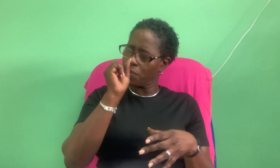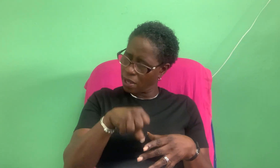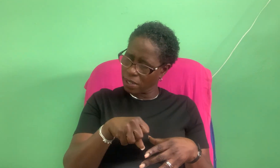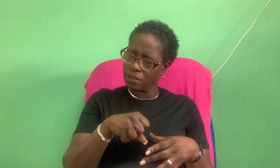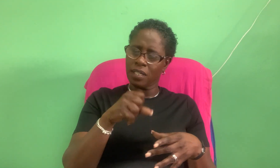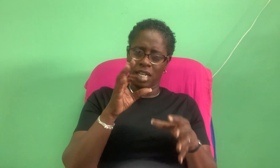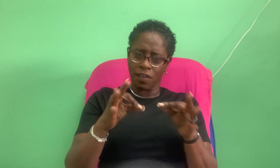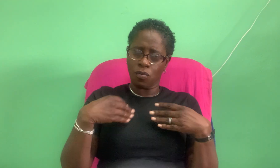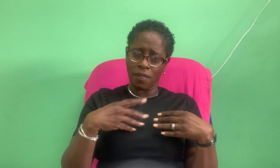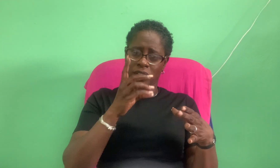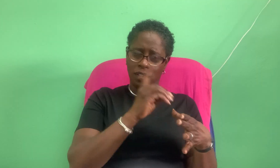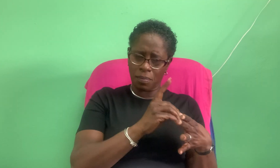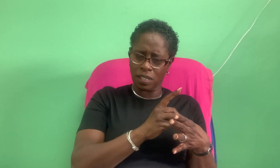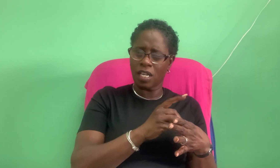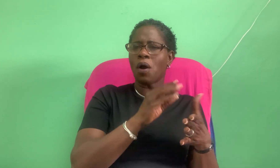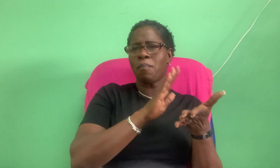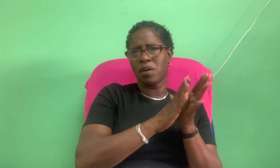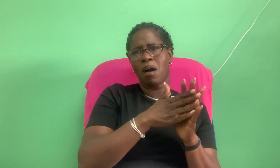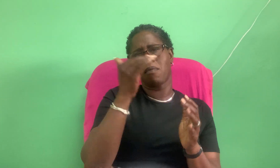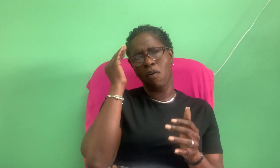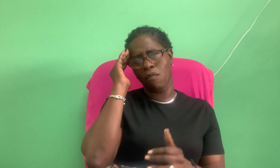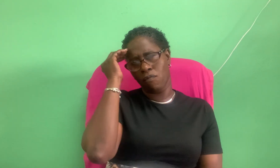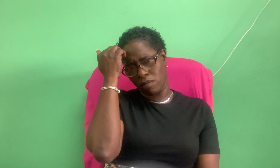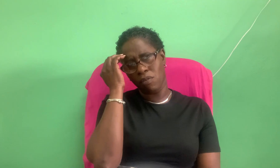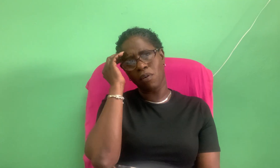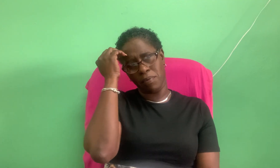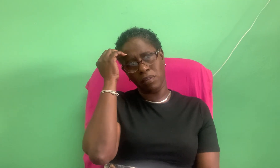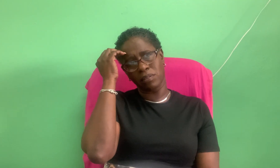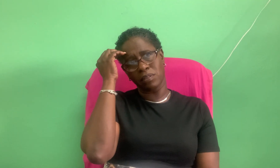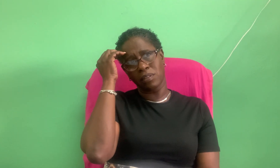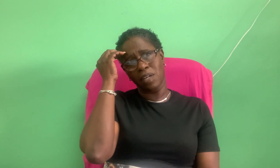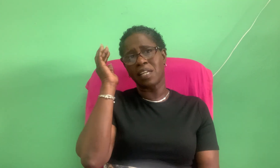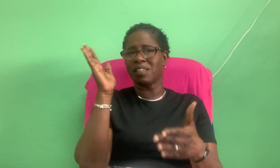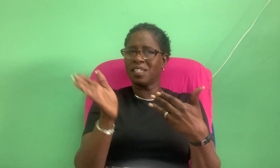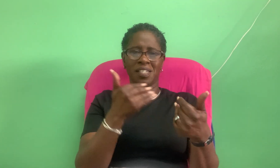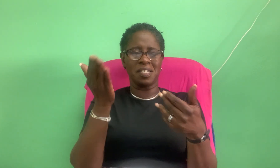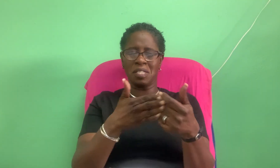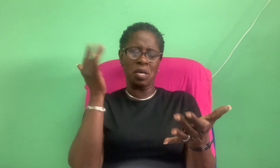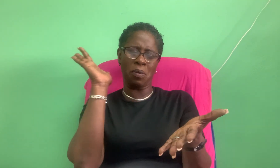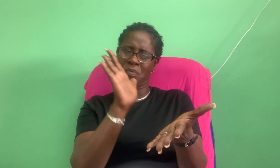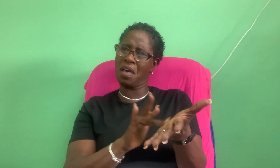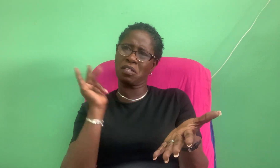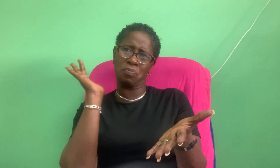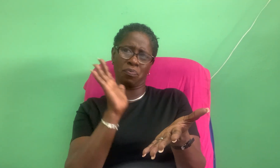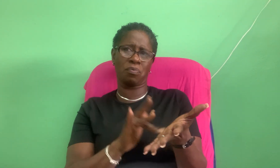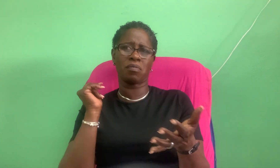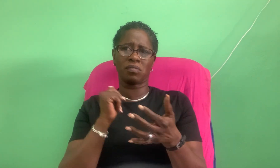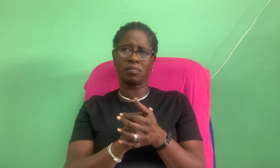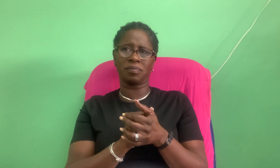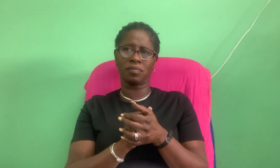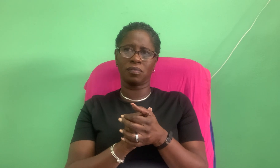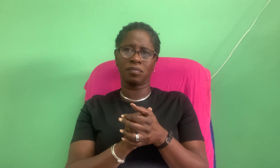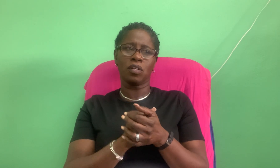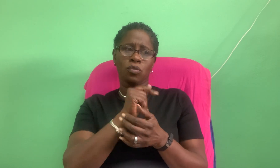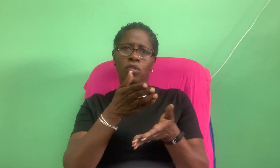present a person with specific vulnerabilities that may heighten the risk of exploitation. I'm wondering then if there are some